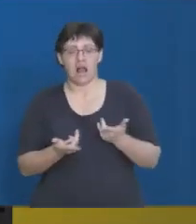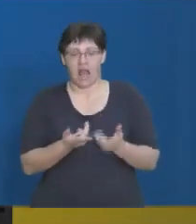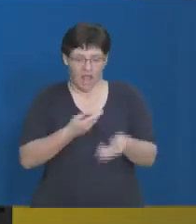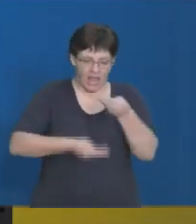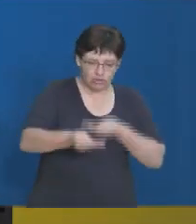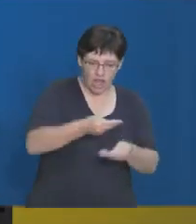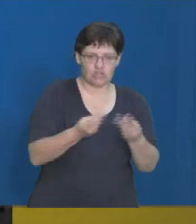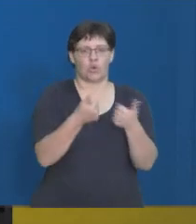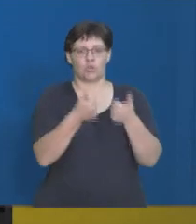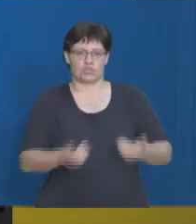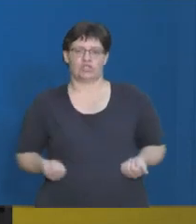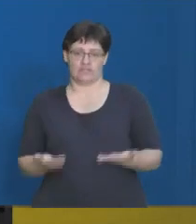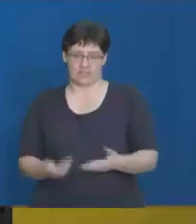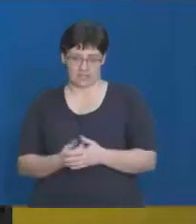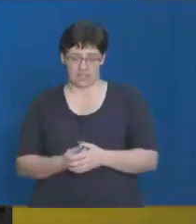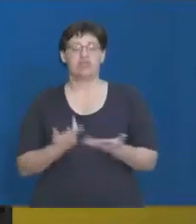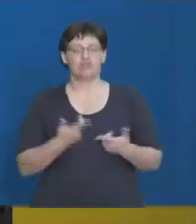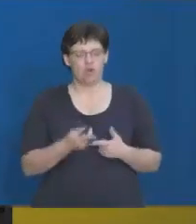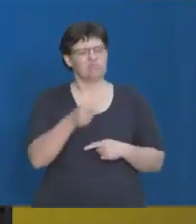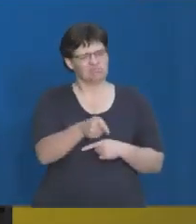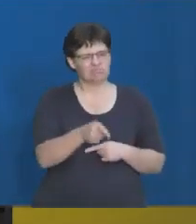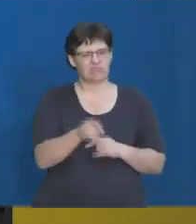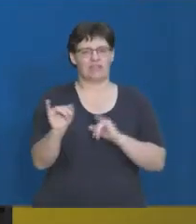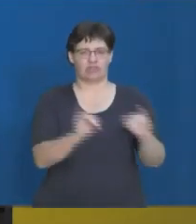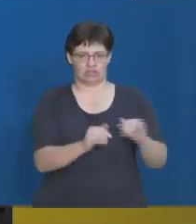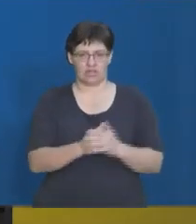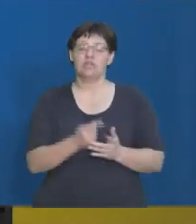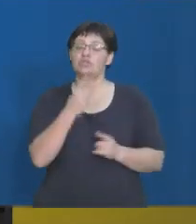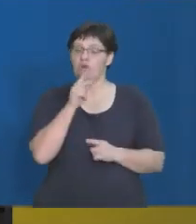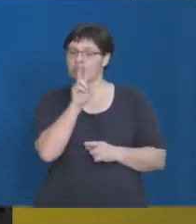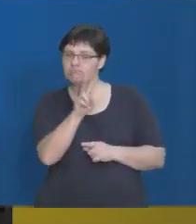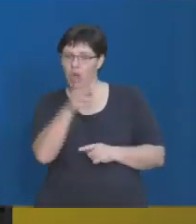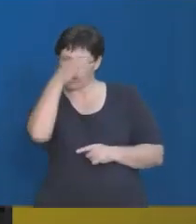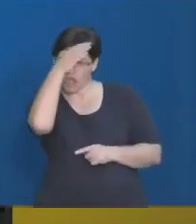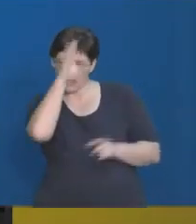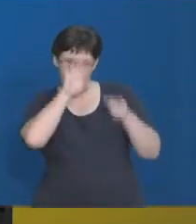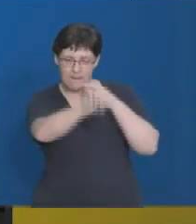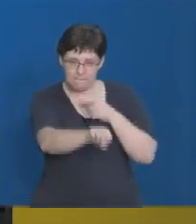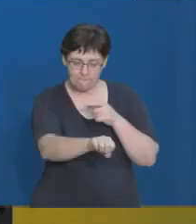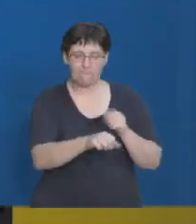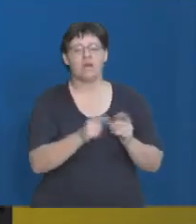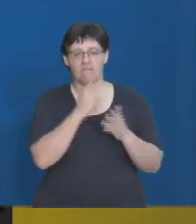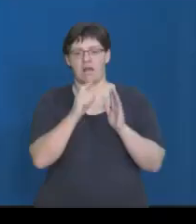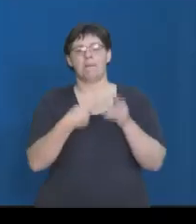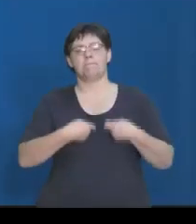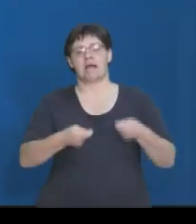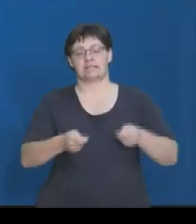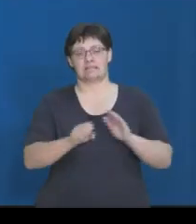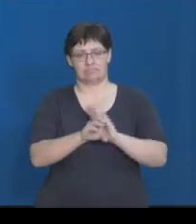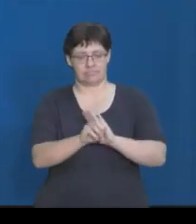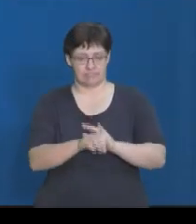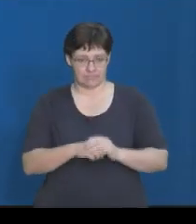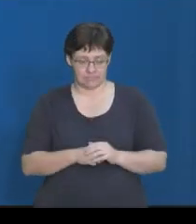services. That would be a good 2 marks in your introduction. So you have defined a key concept there, which is a market.